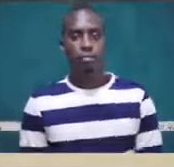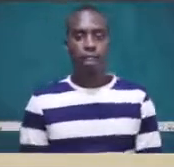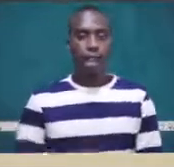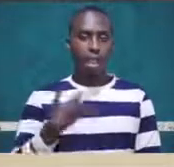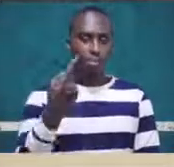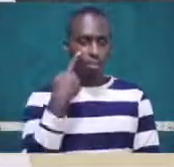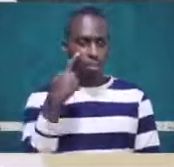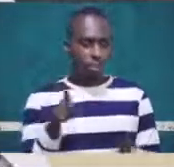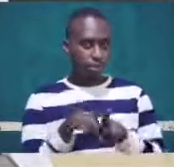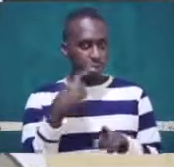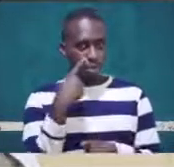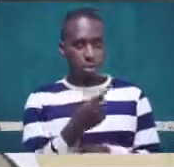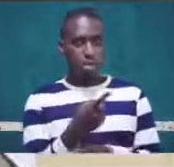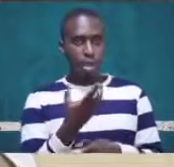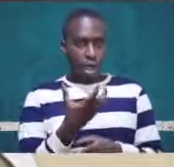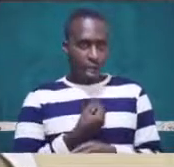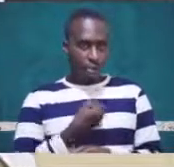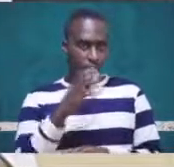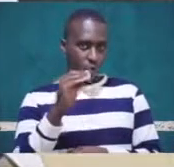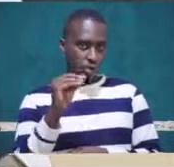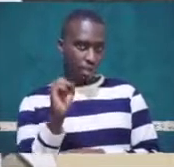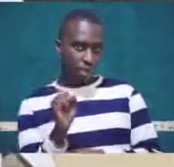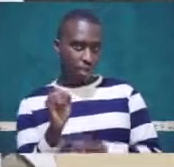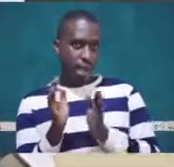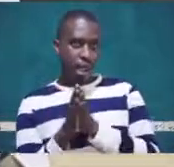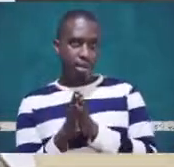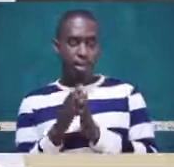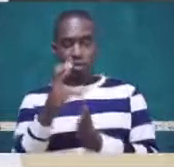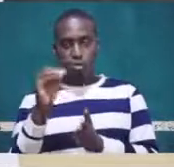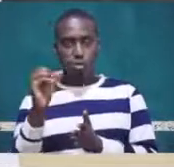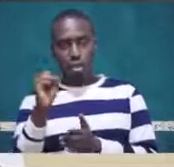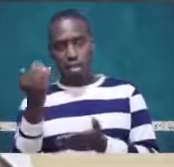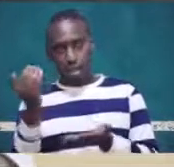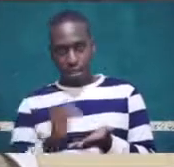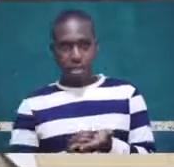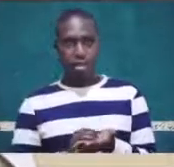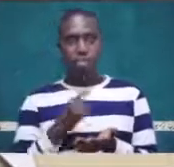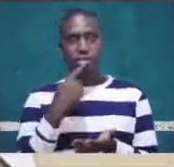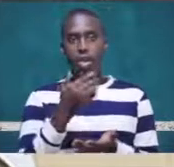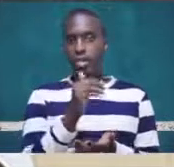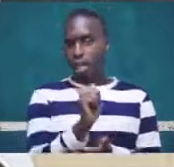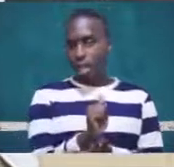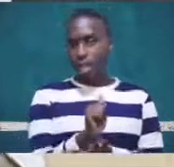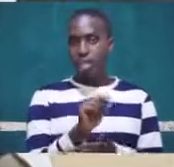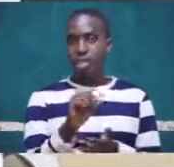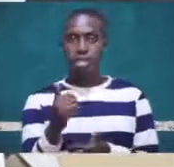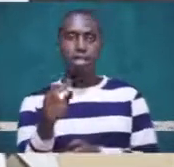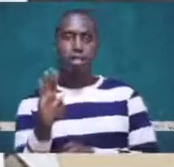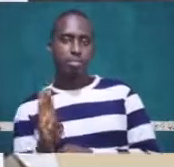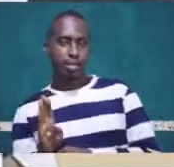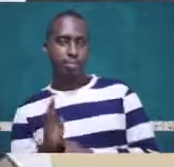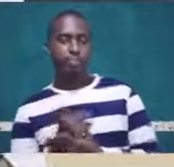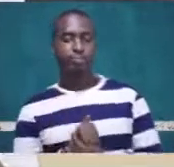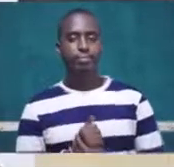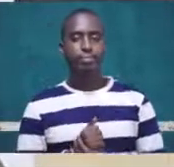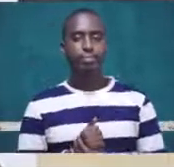As you see, have a cosine and also cosine. So this will be A and this will be